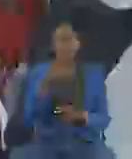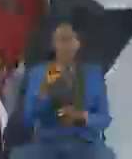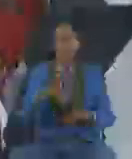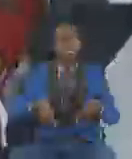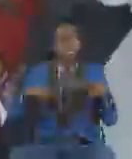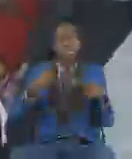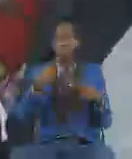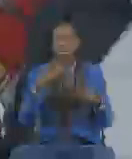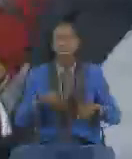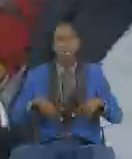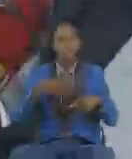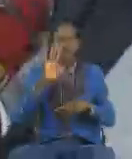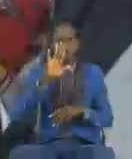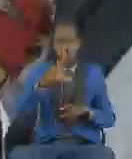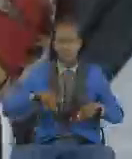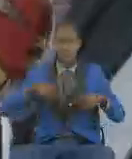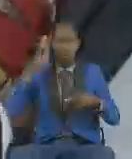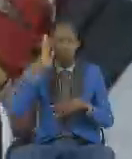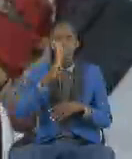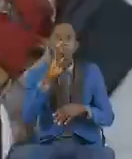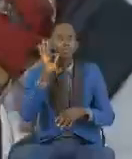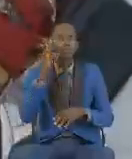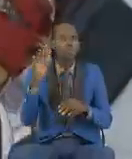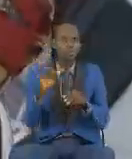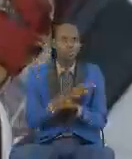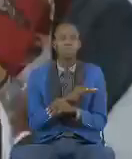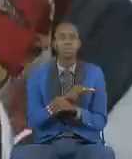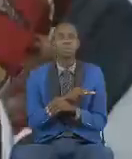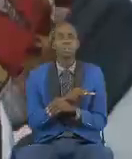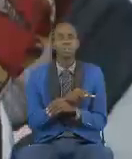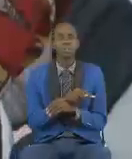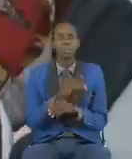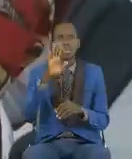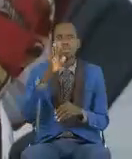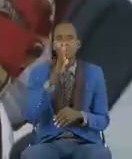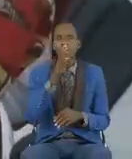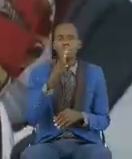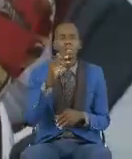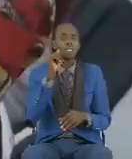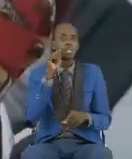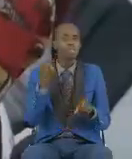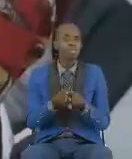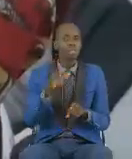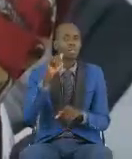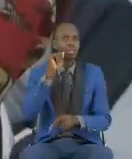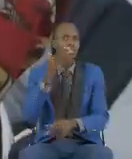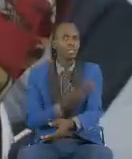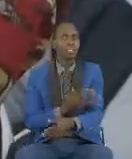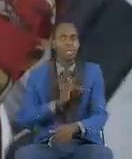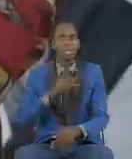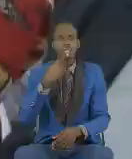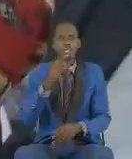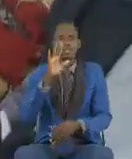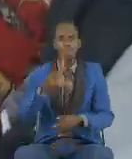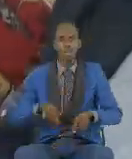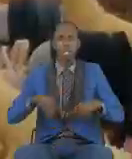life will be fruitful. Amen. I'm looking for a mother there, a sister there, a daughter there. And I say your life will be